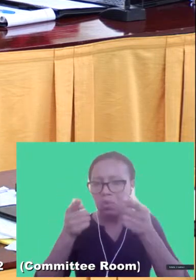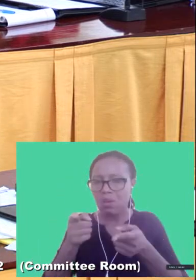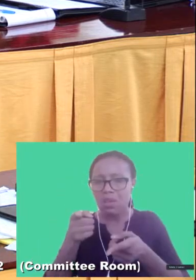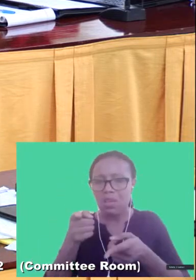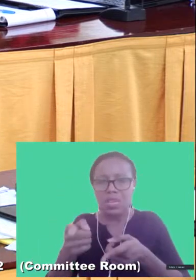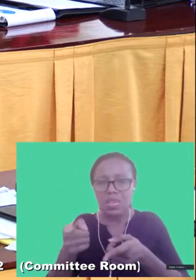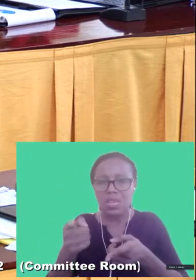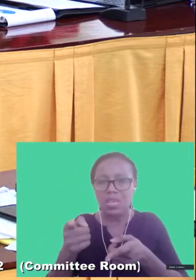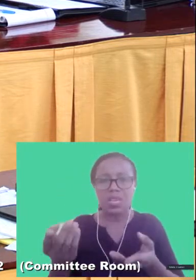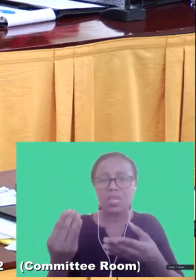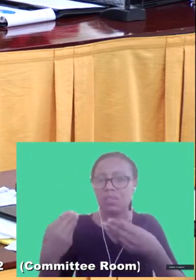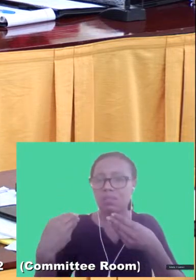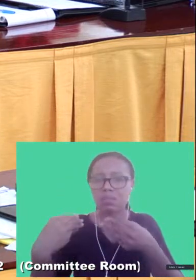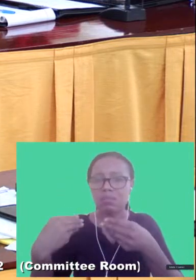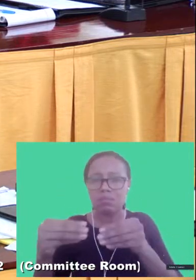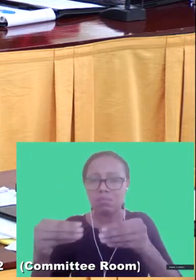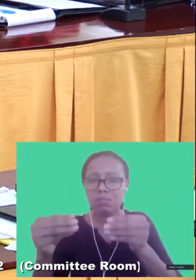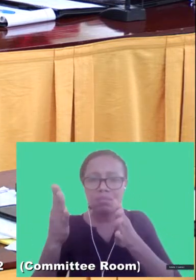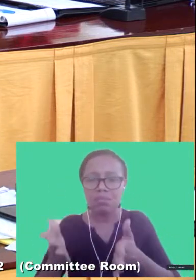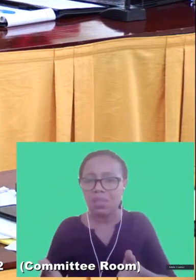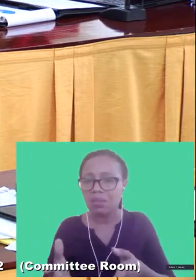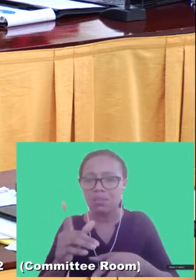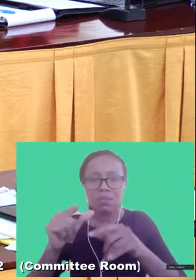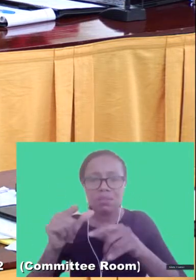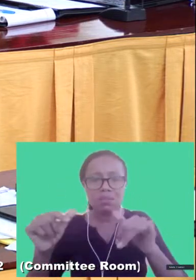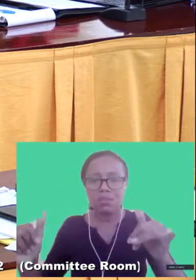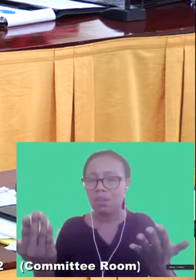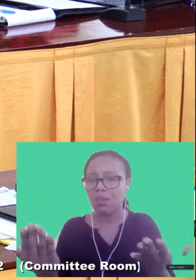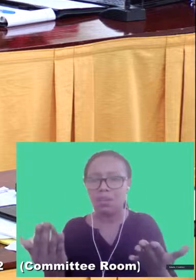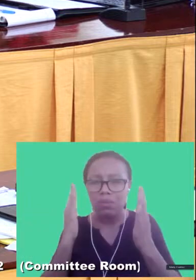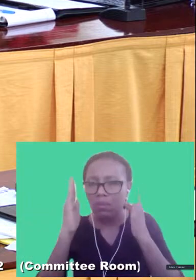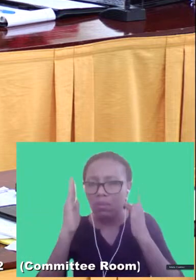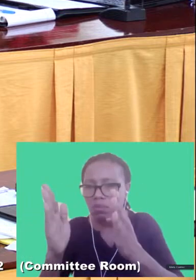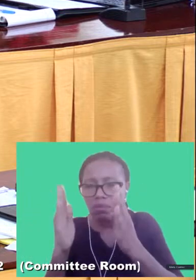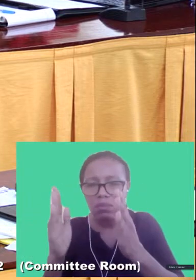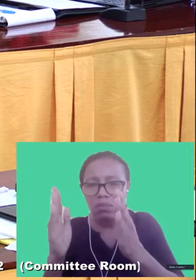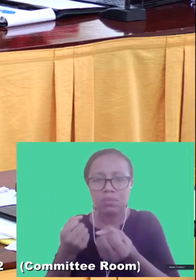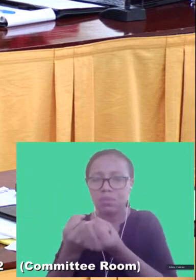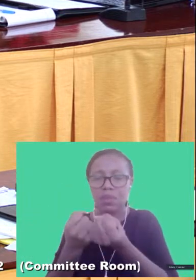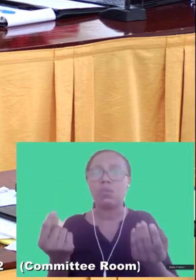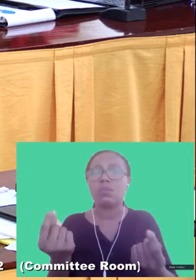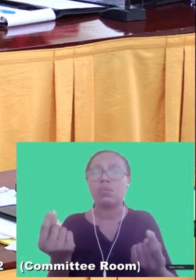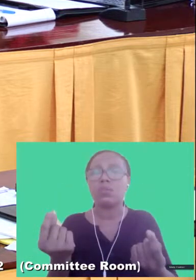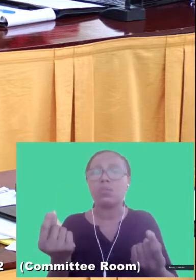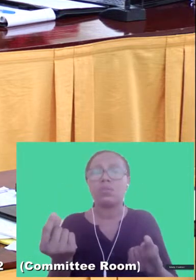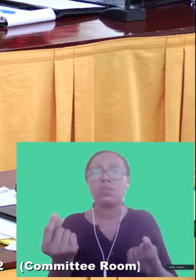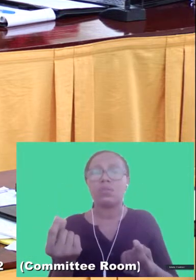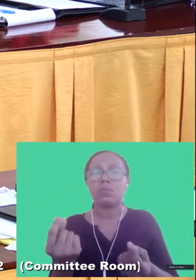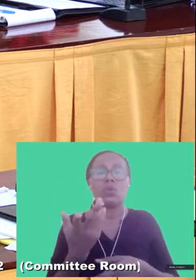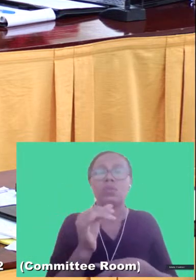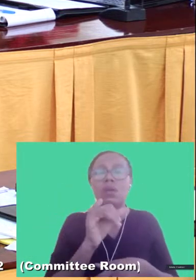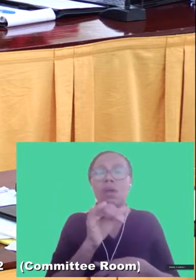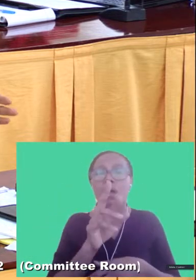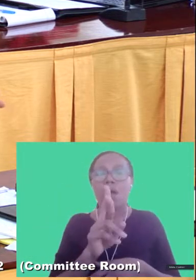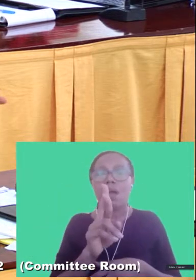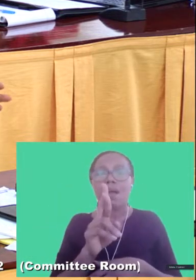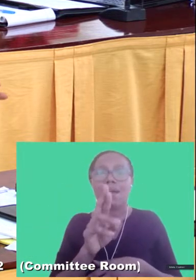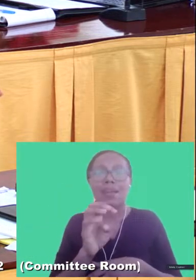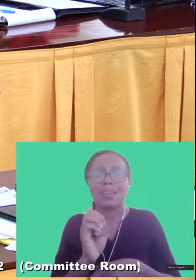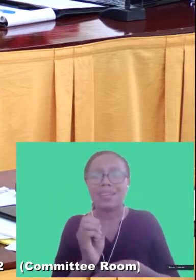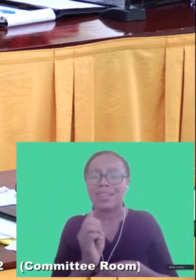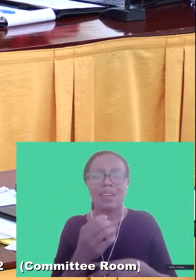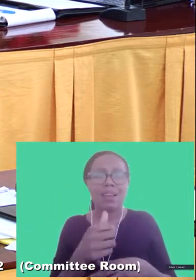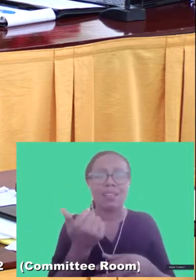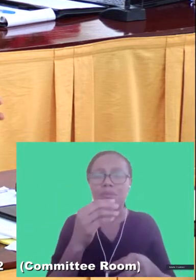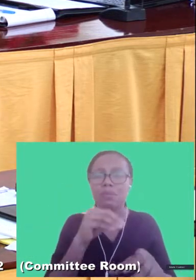get into RE before anybody else could. And they, because there's no other option now, they will corner that market. There's no more fossil